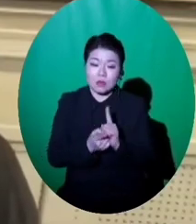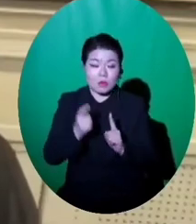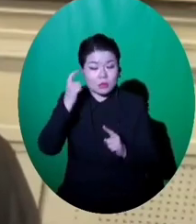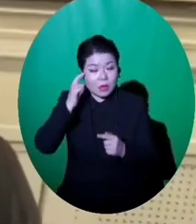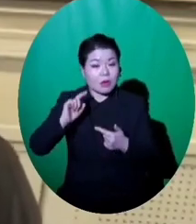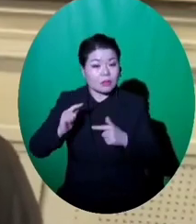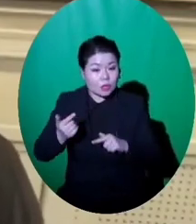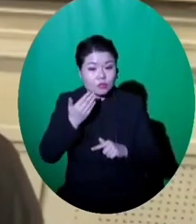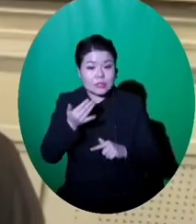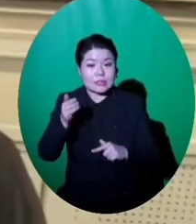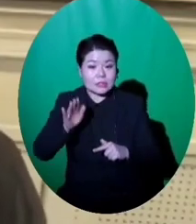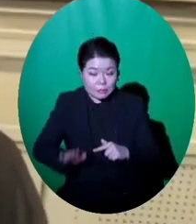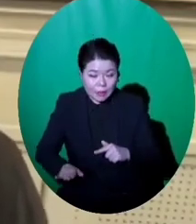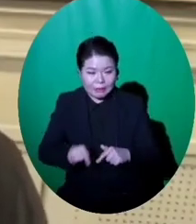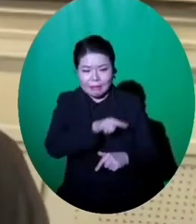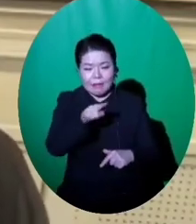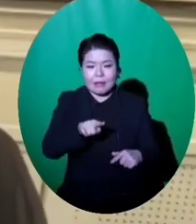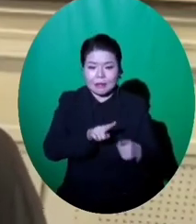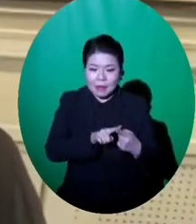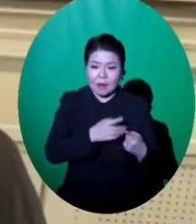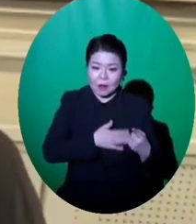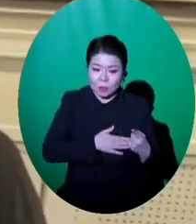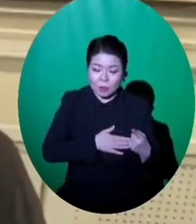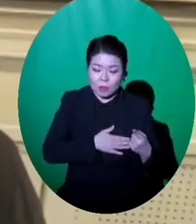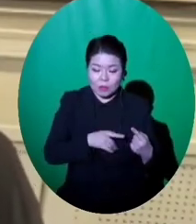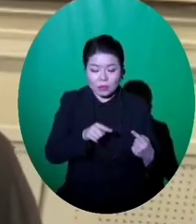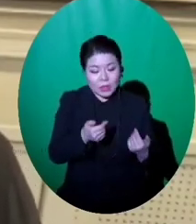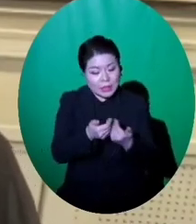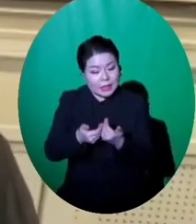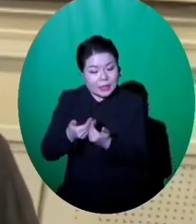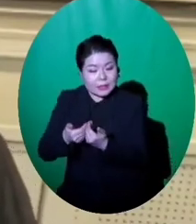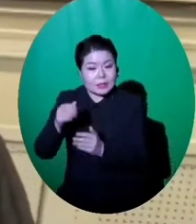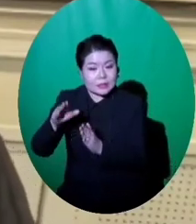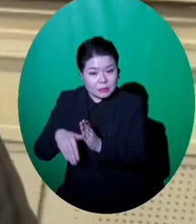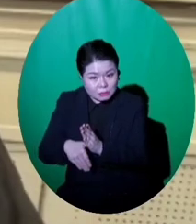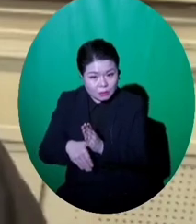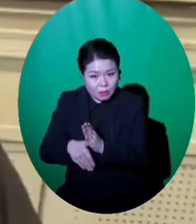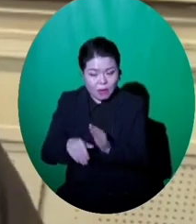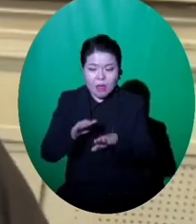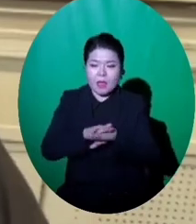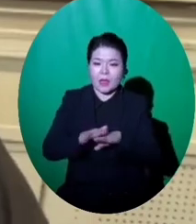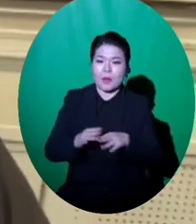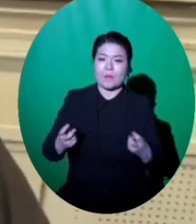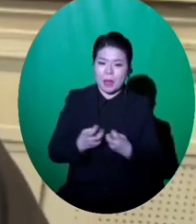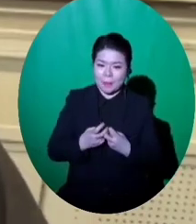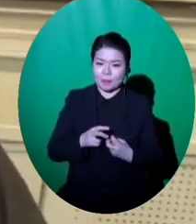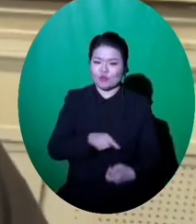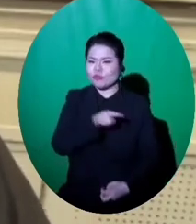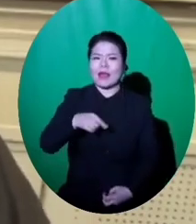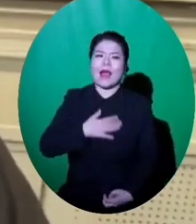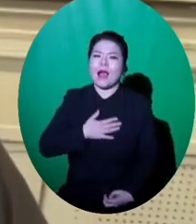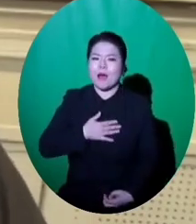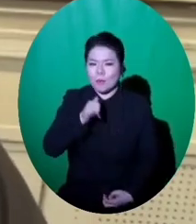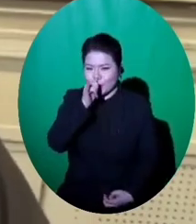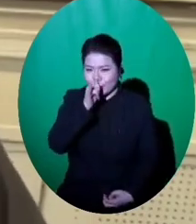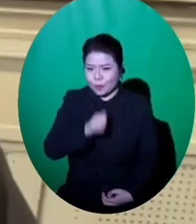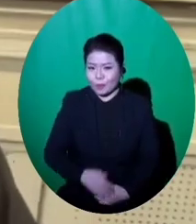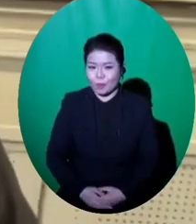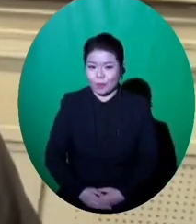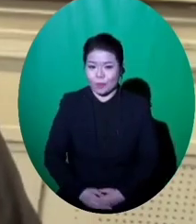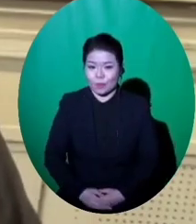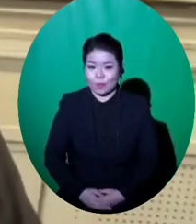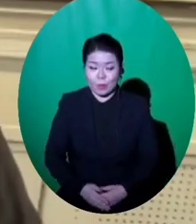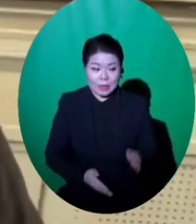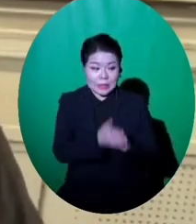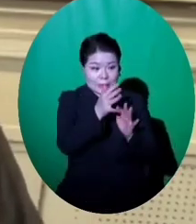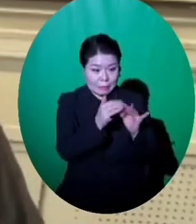resolve those conflicts, we somehow know how to do it. And that's what citizens actually do know about